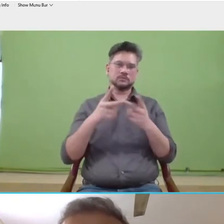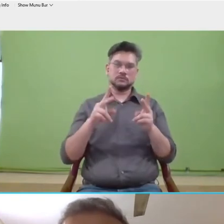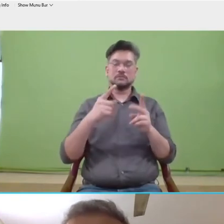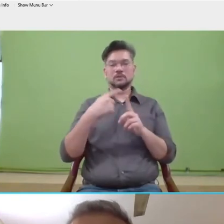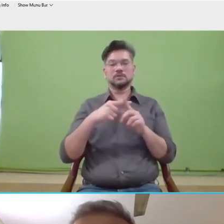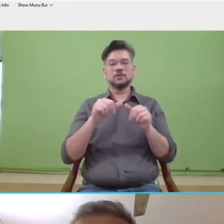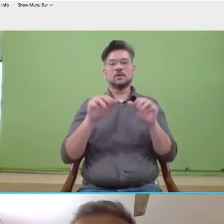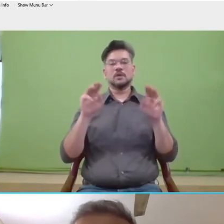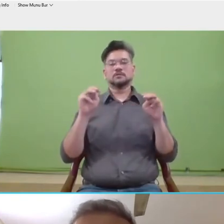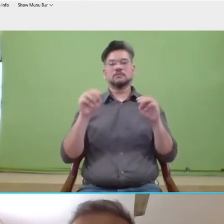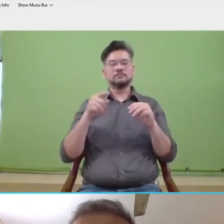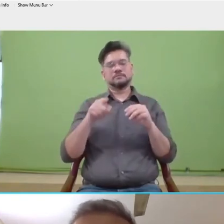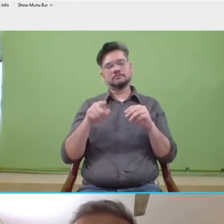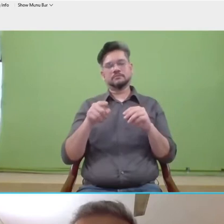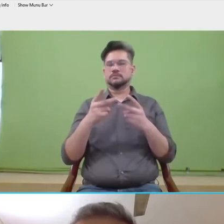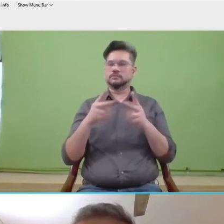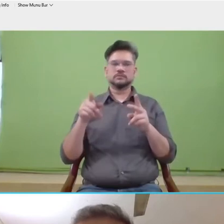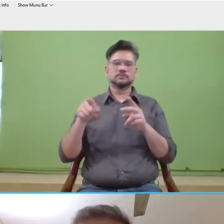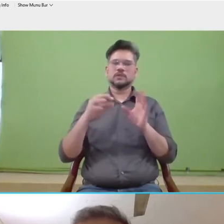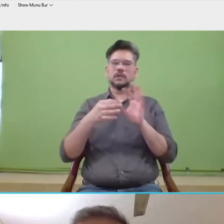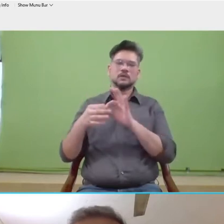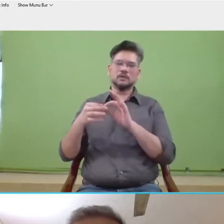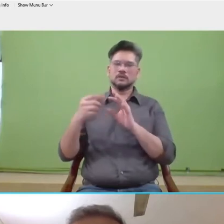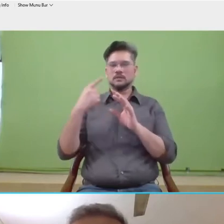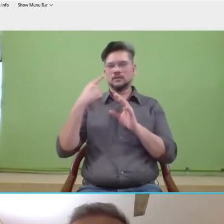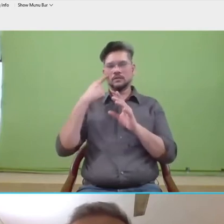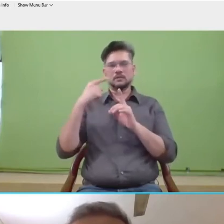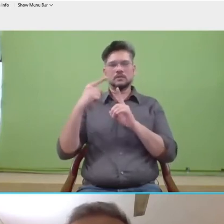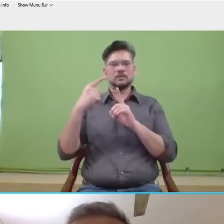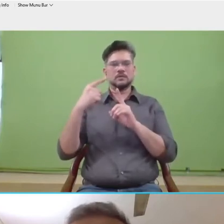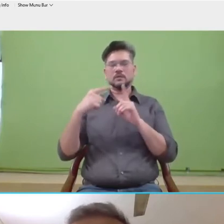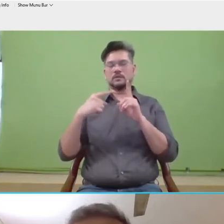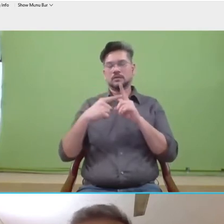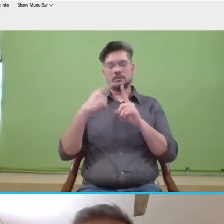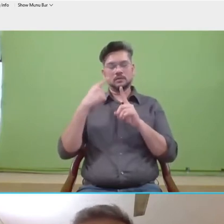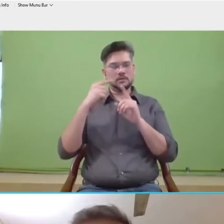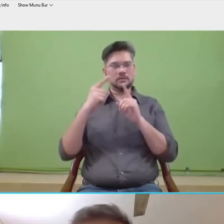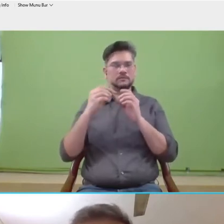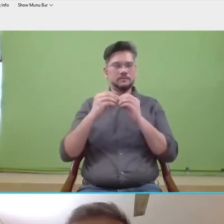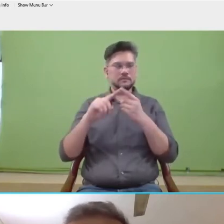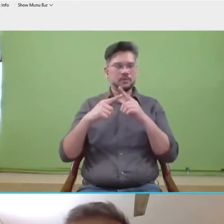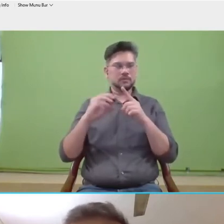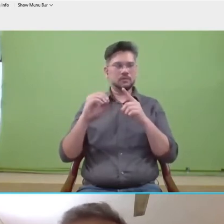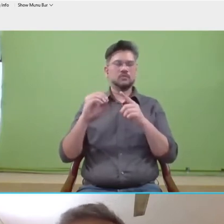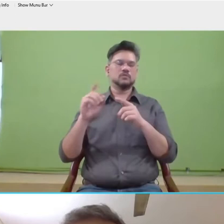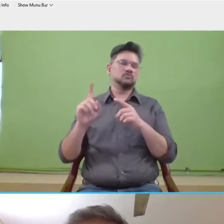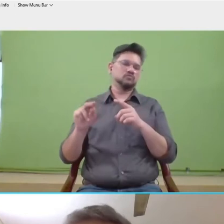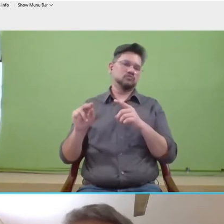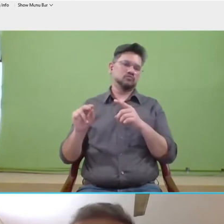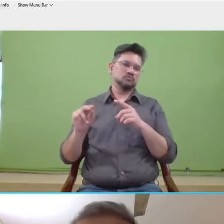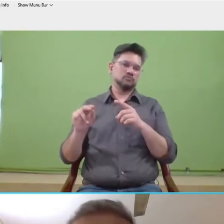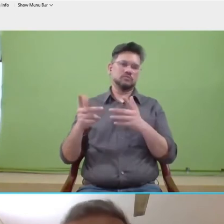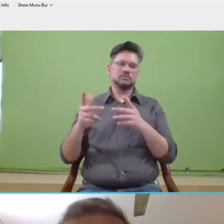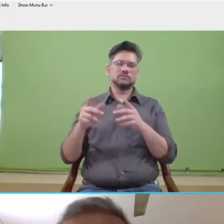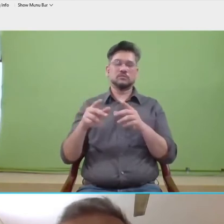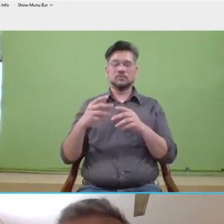which is not a tibeto burman language so languages in arunachal pradesh many languages in